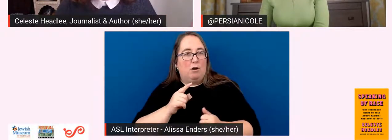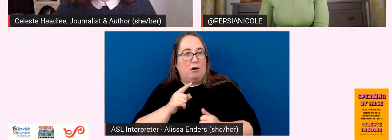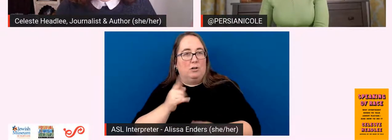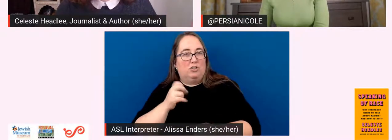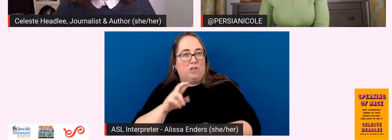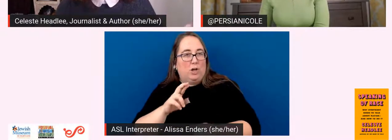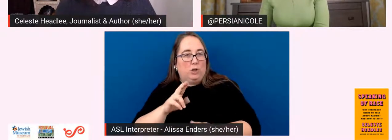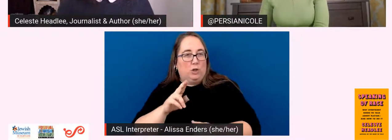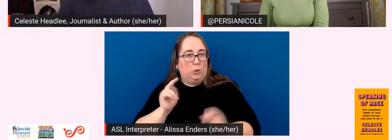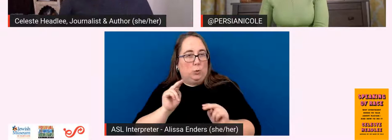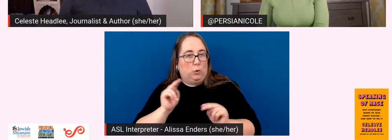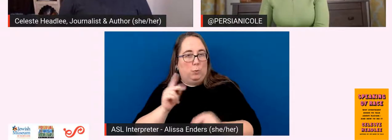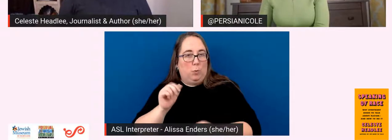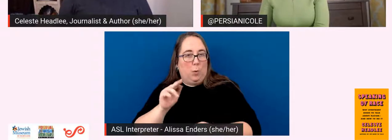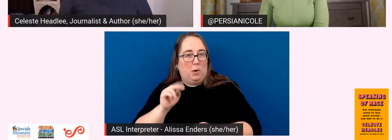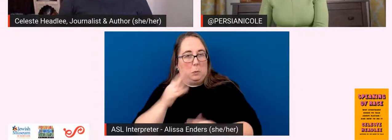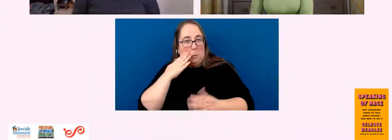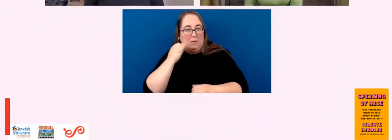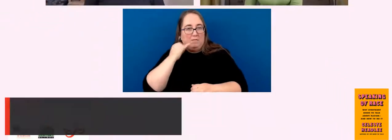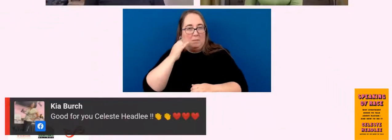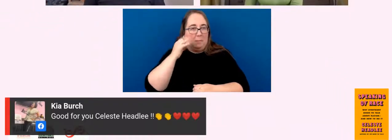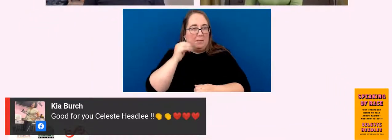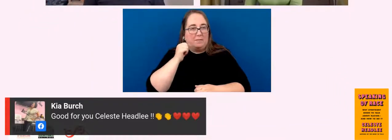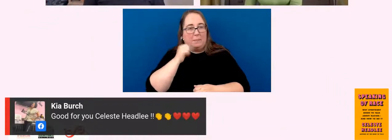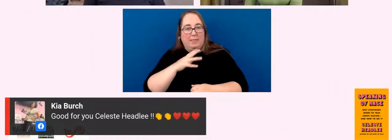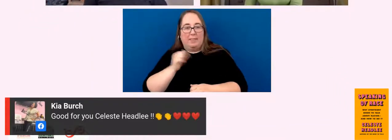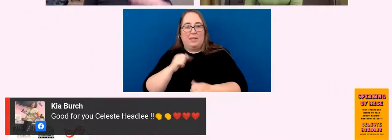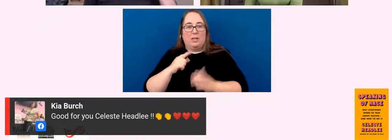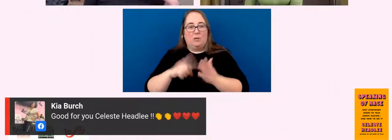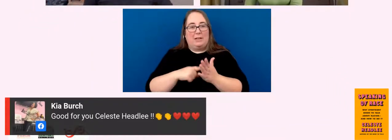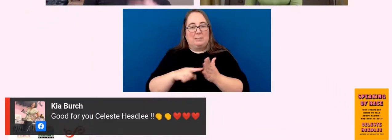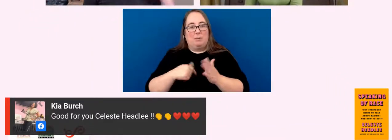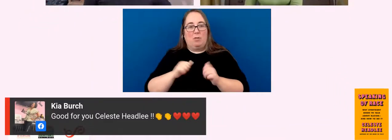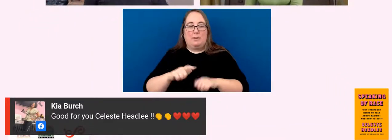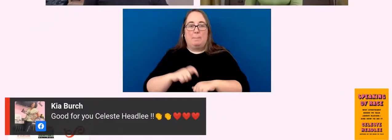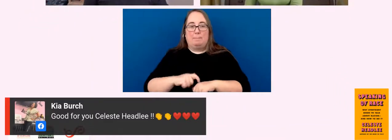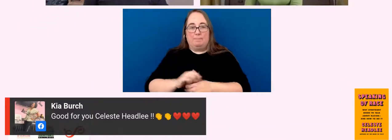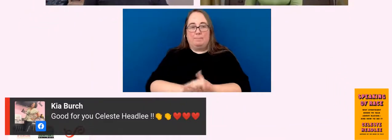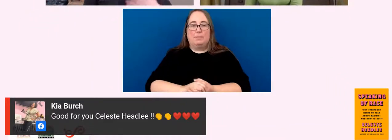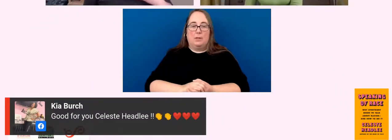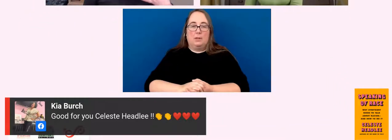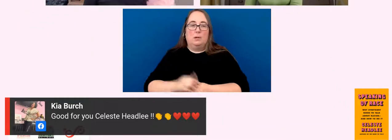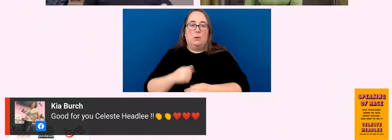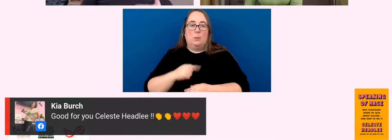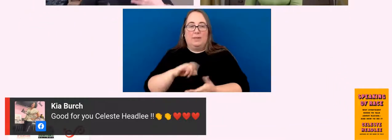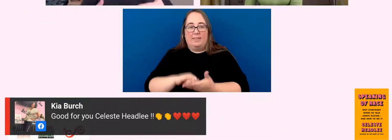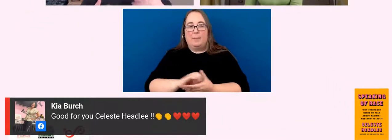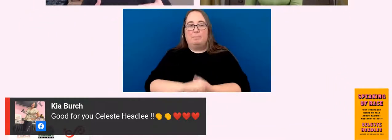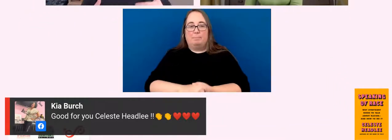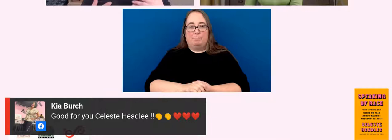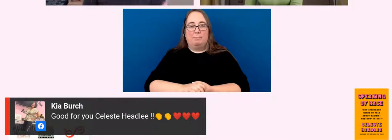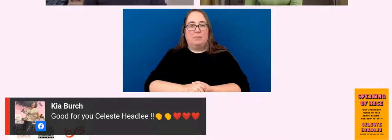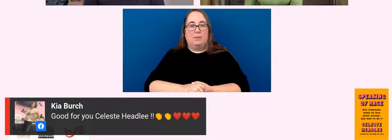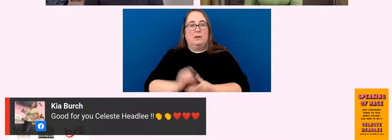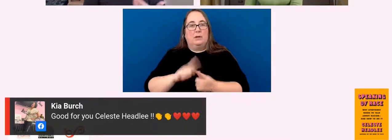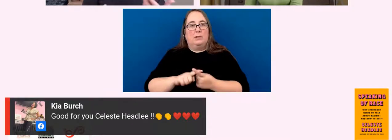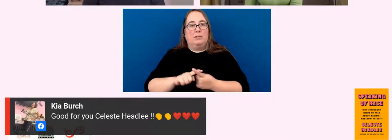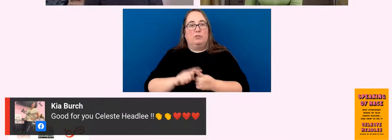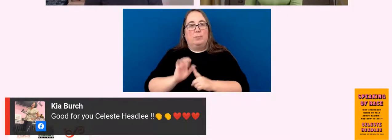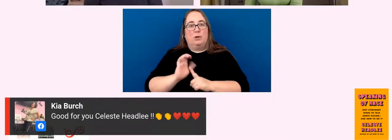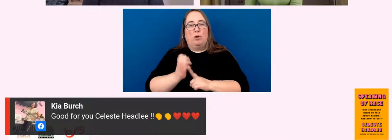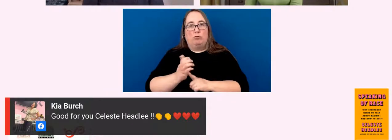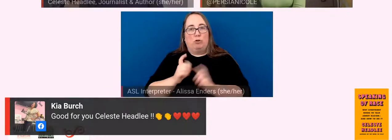if it's a he or a she. He corrects me all the time. And we need that. We need to be each other's culture